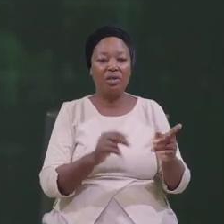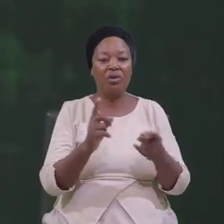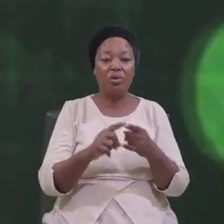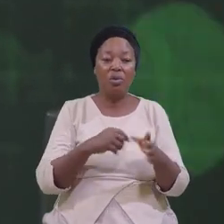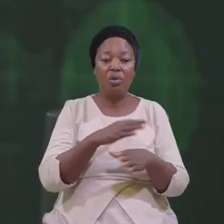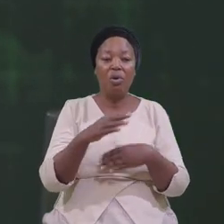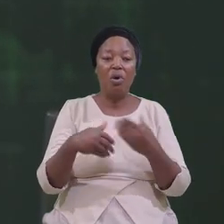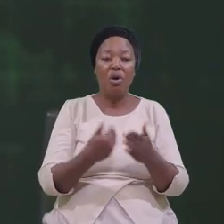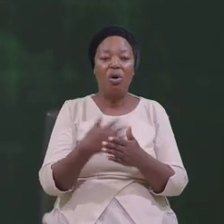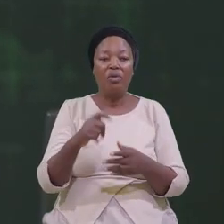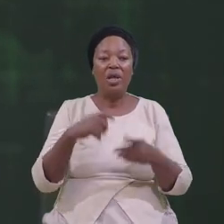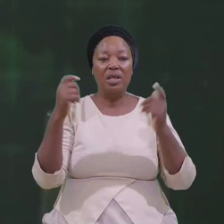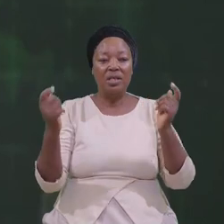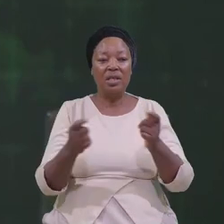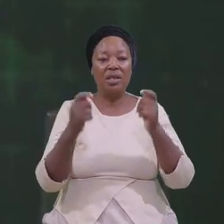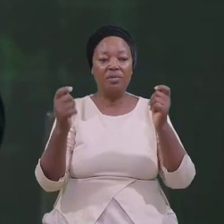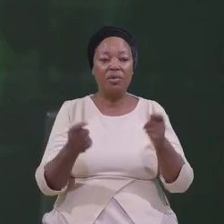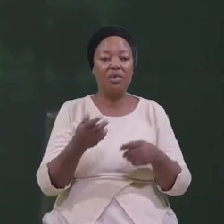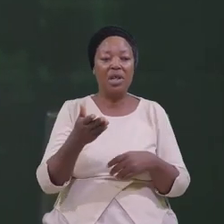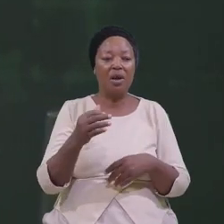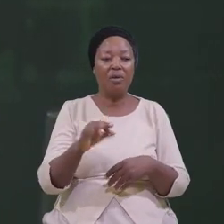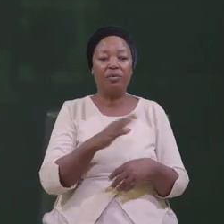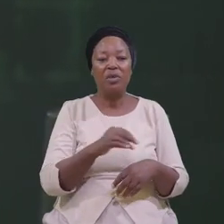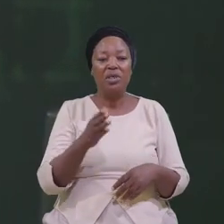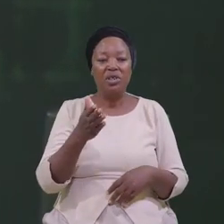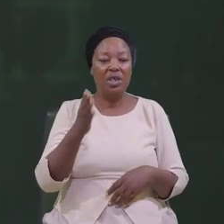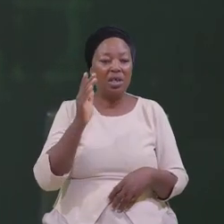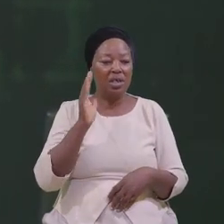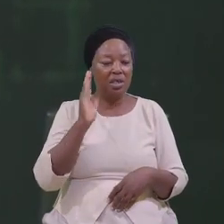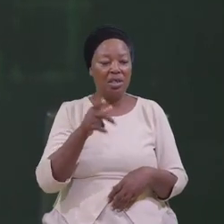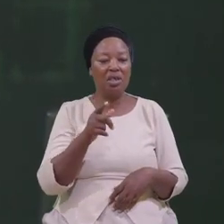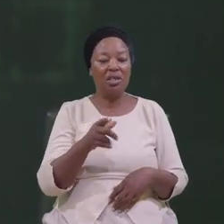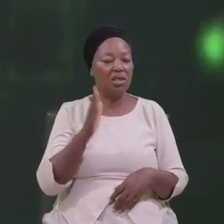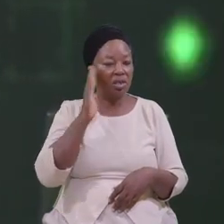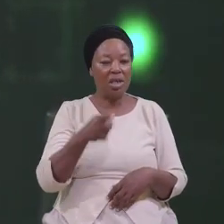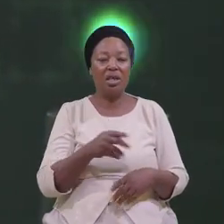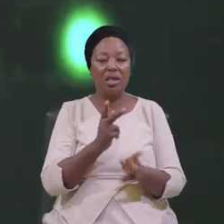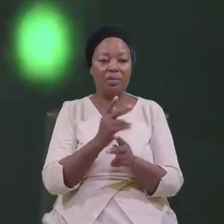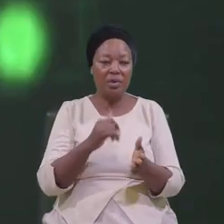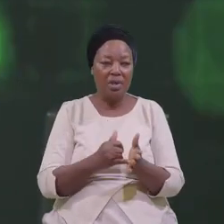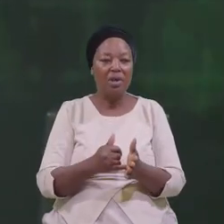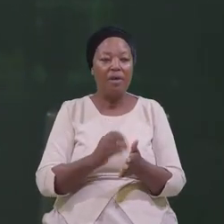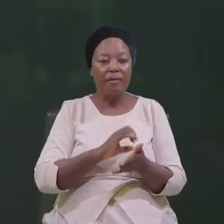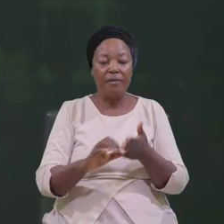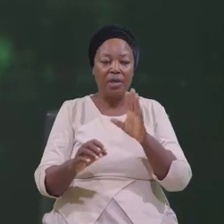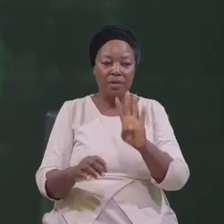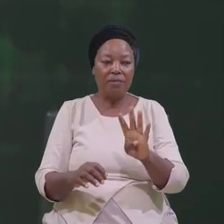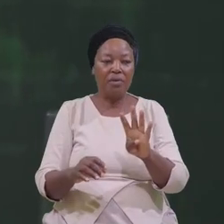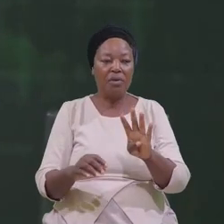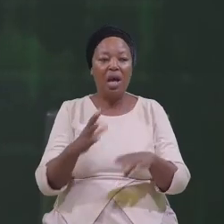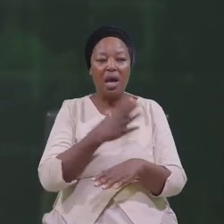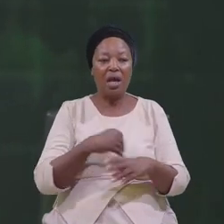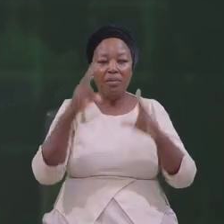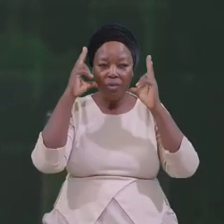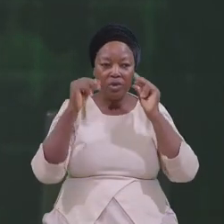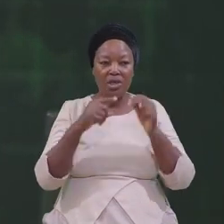the ceremonies thereof shall ye keep it. Verse 4, in verse 4 it says, and Moses spake unto